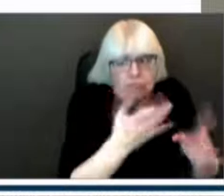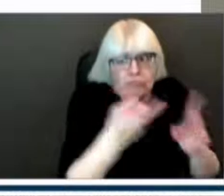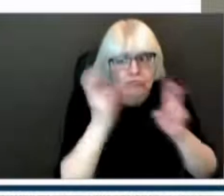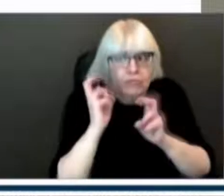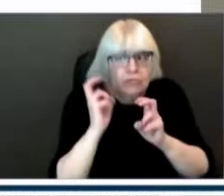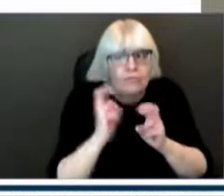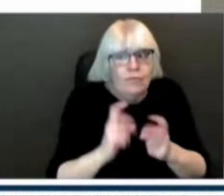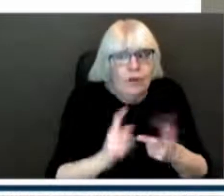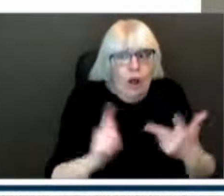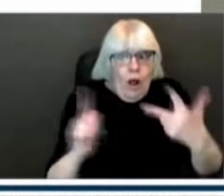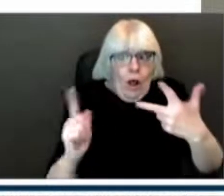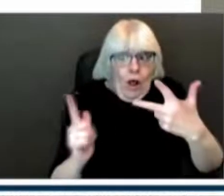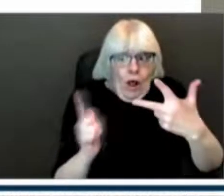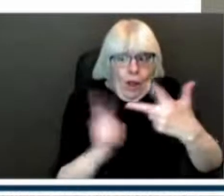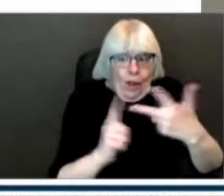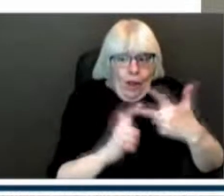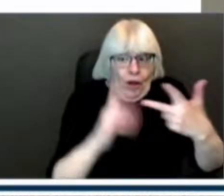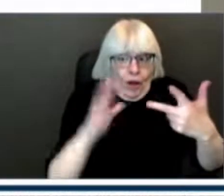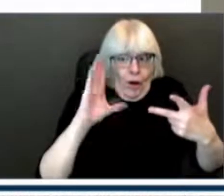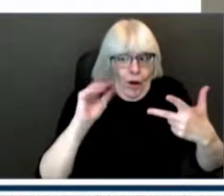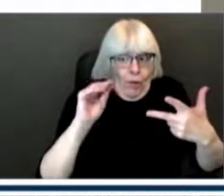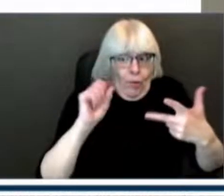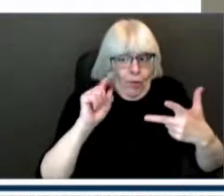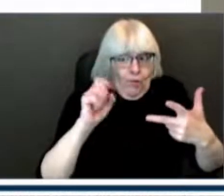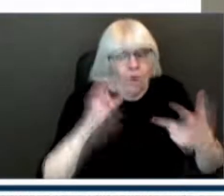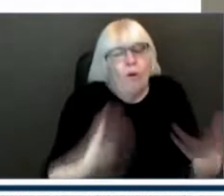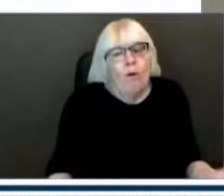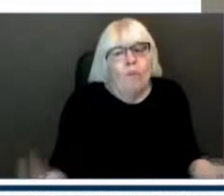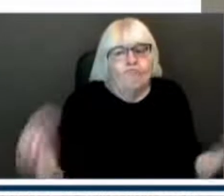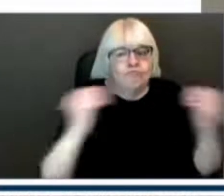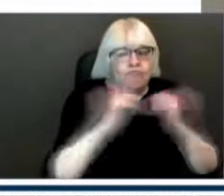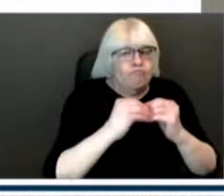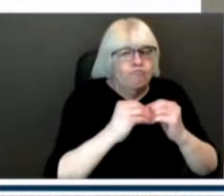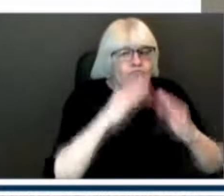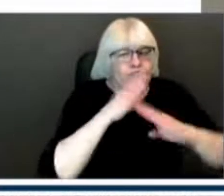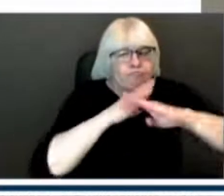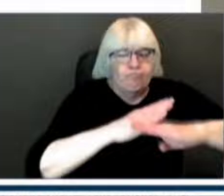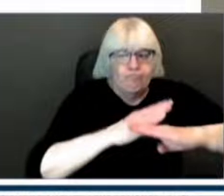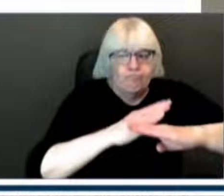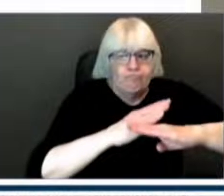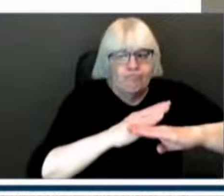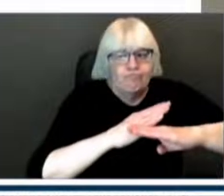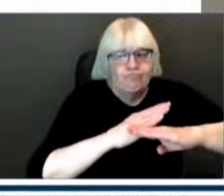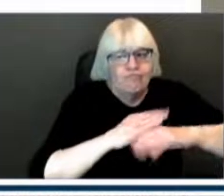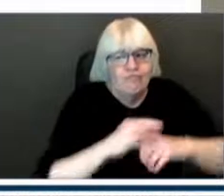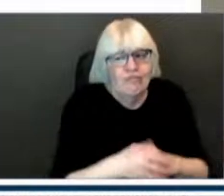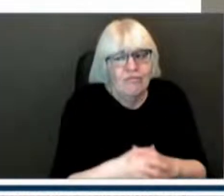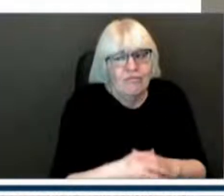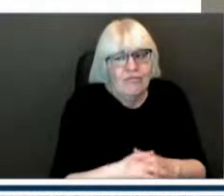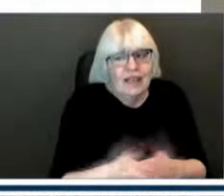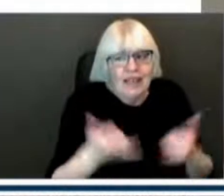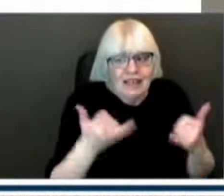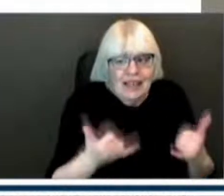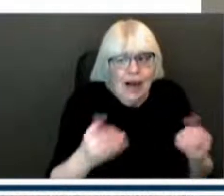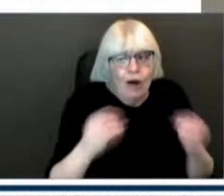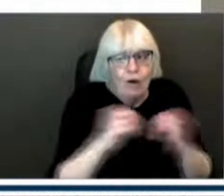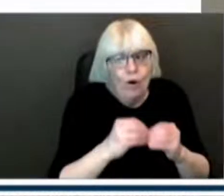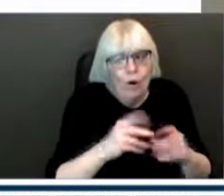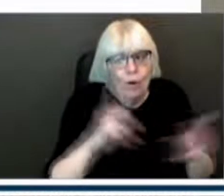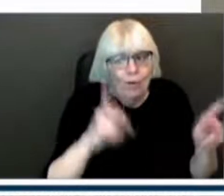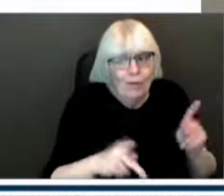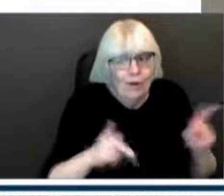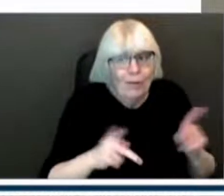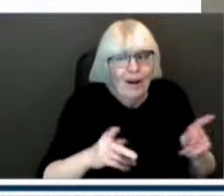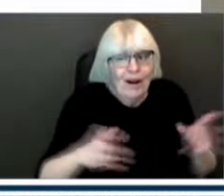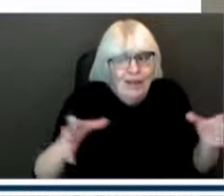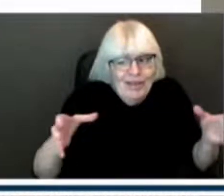So as we bring more people together, there is increased risk of transmission for sure. But as we bring